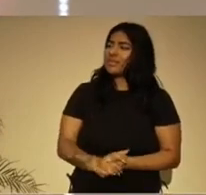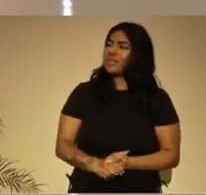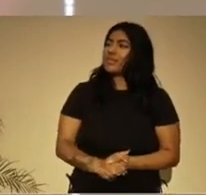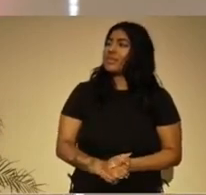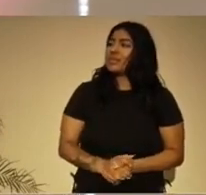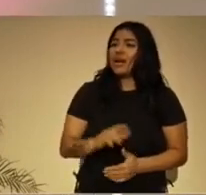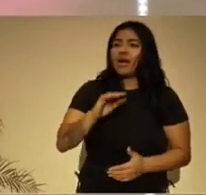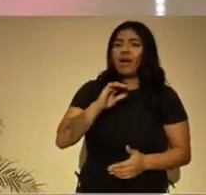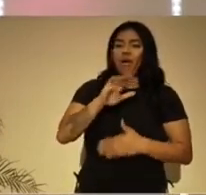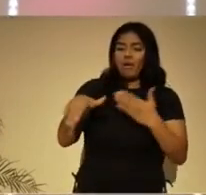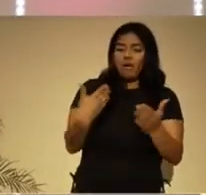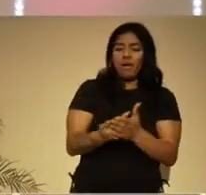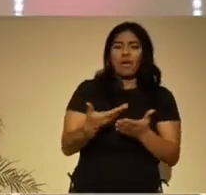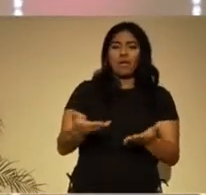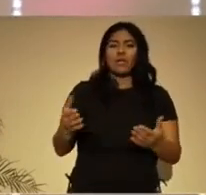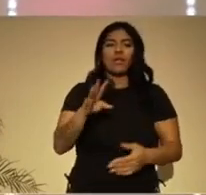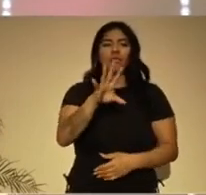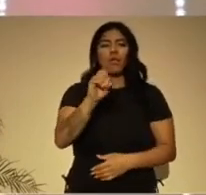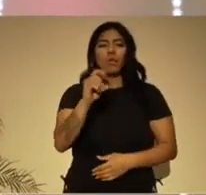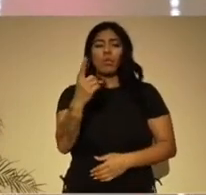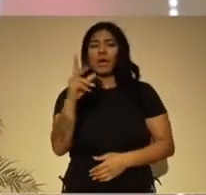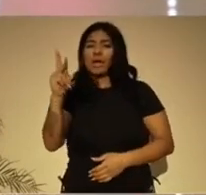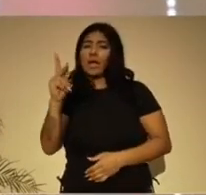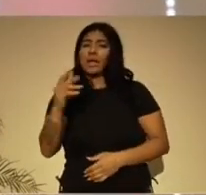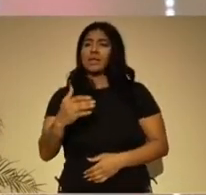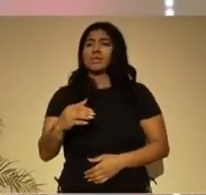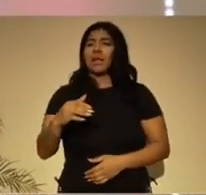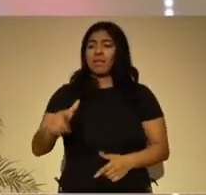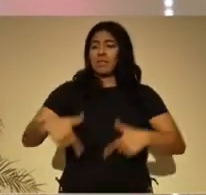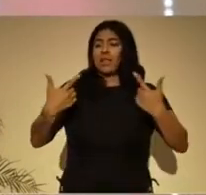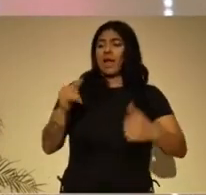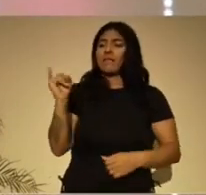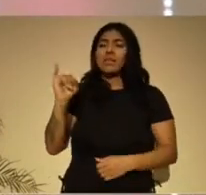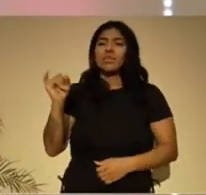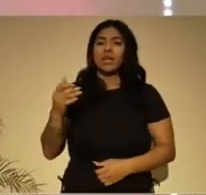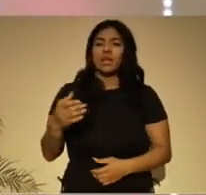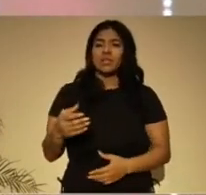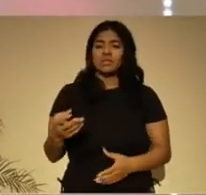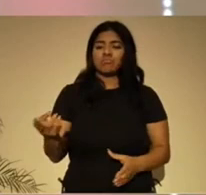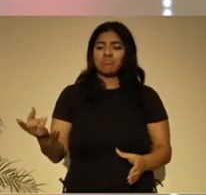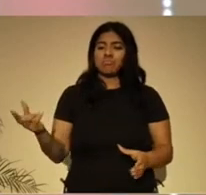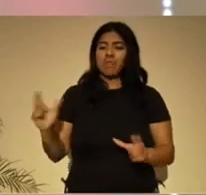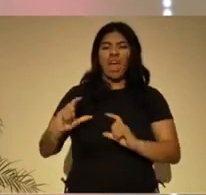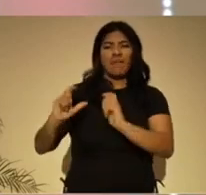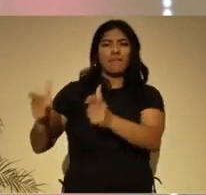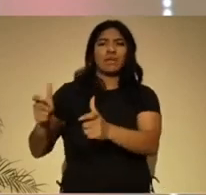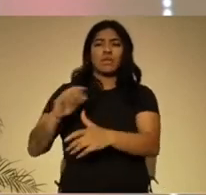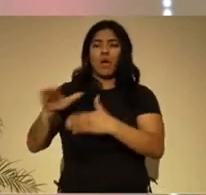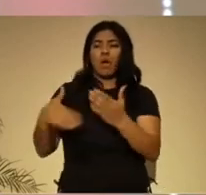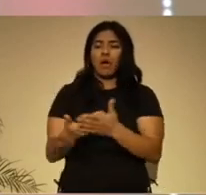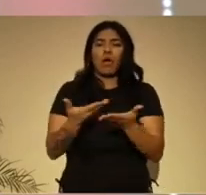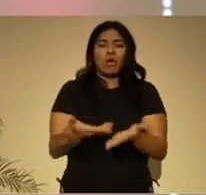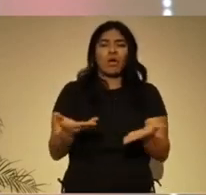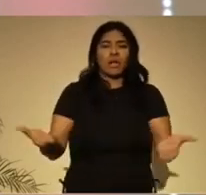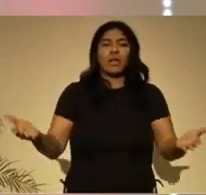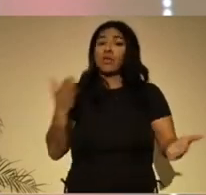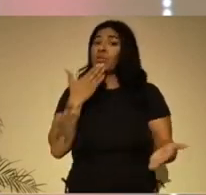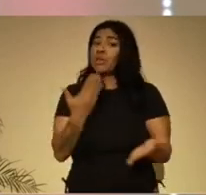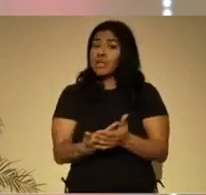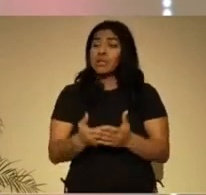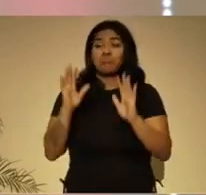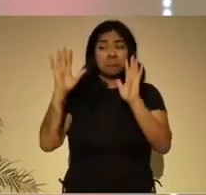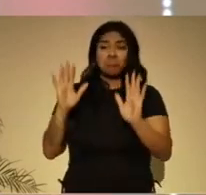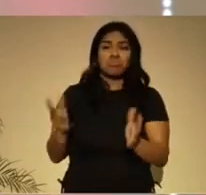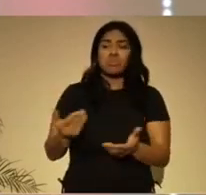All good things, right? 401ks, life insurance, 403s, like investments, save, all good things. All great